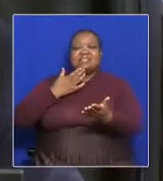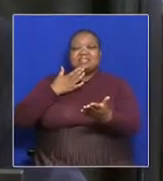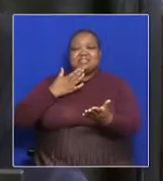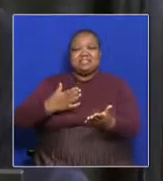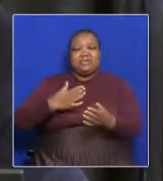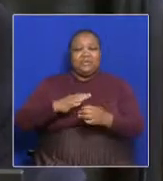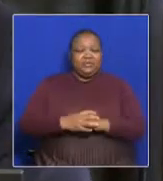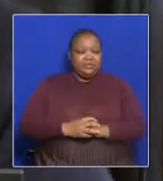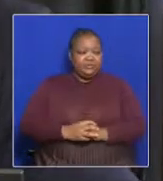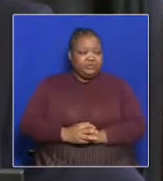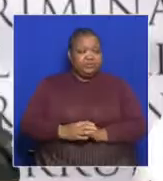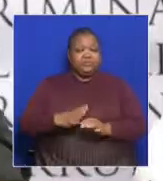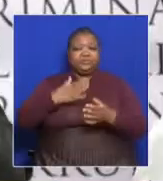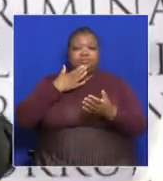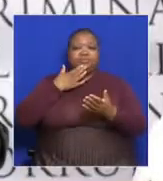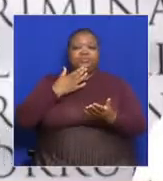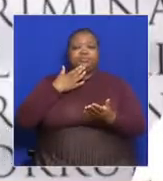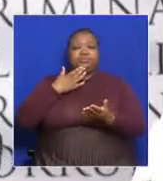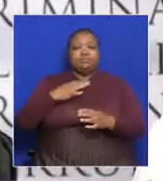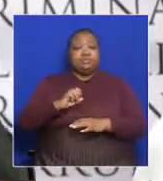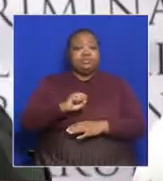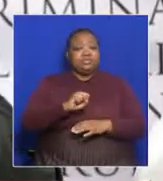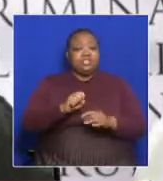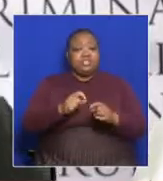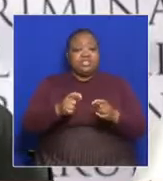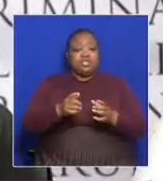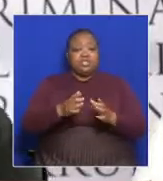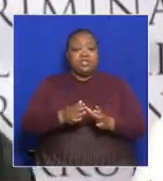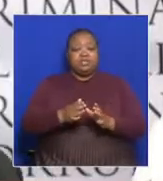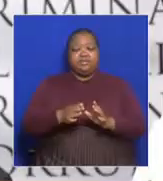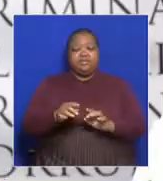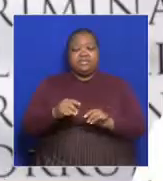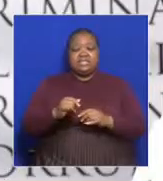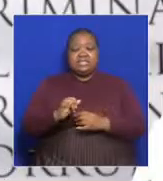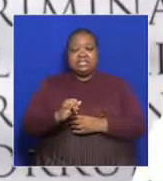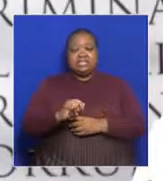Okay. Yes, Commissioner. Ms. Silla, still on this, sorry.